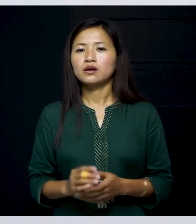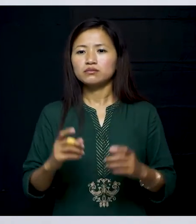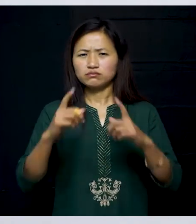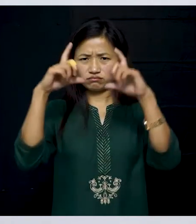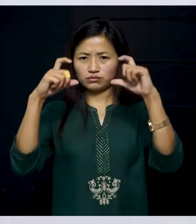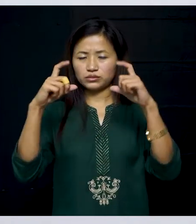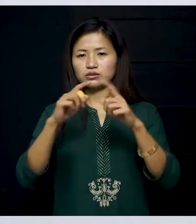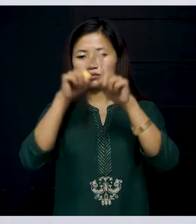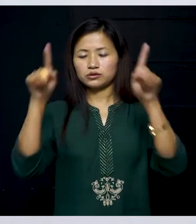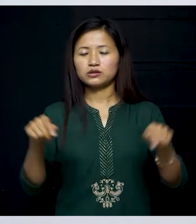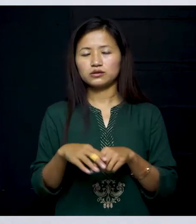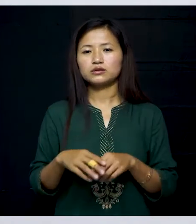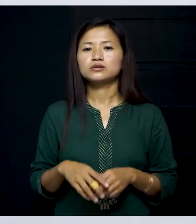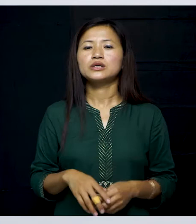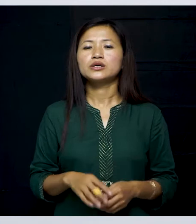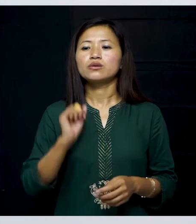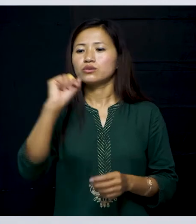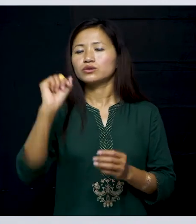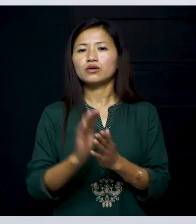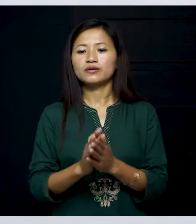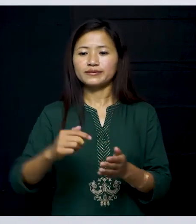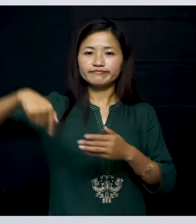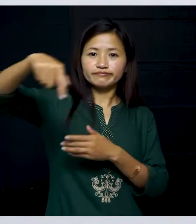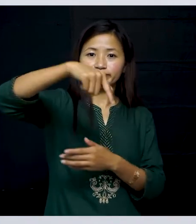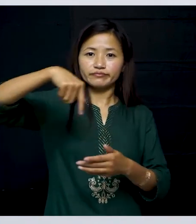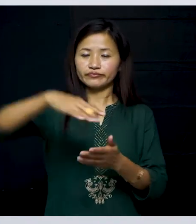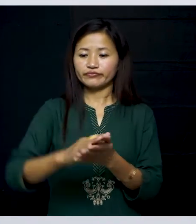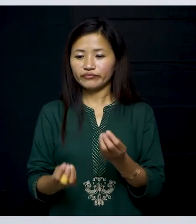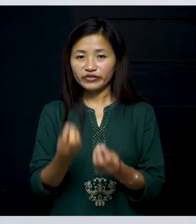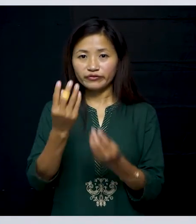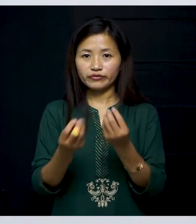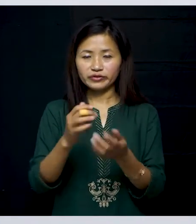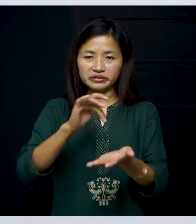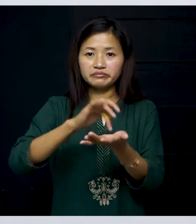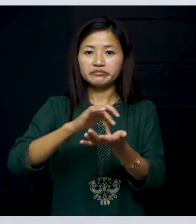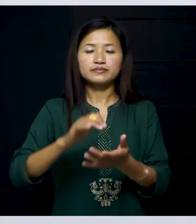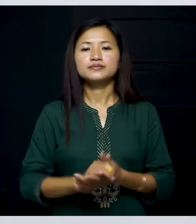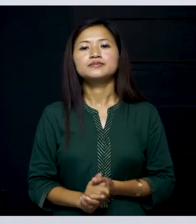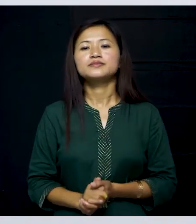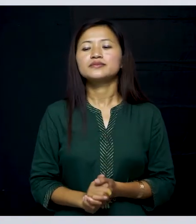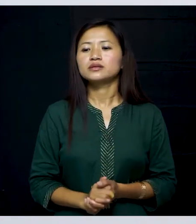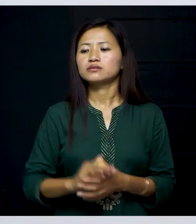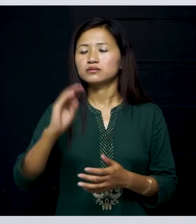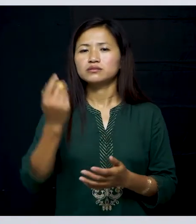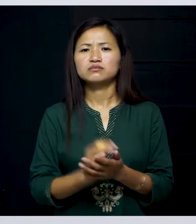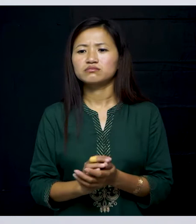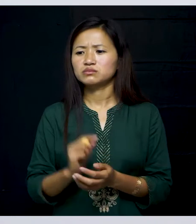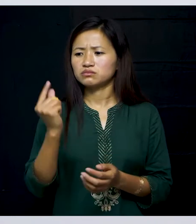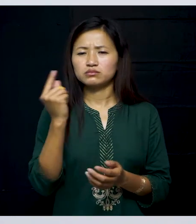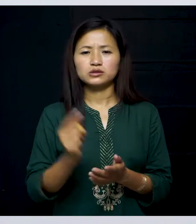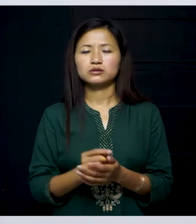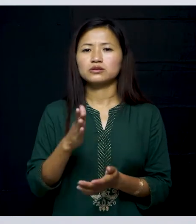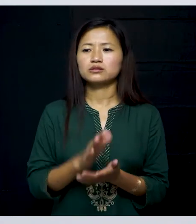your kitchen fireplace, okay, the hearth. Some of you don't use the firewood for cooking, but we all